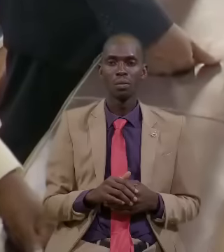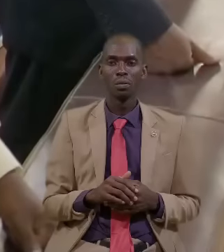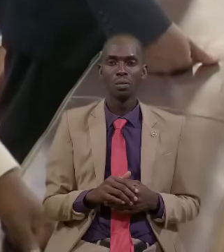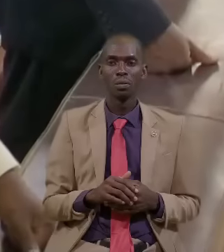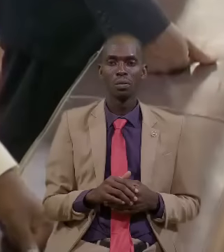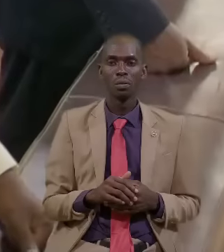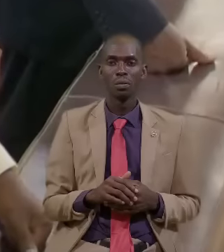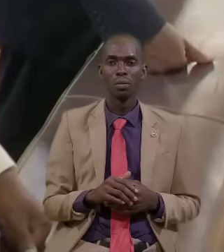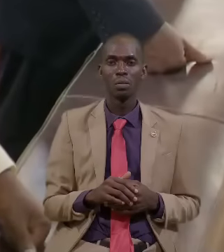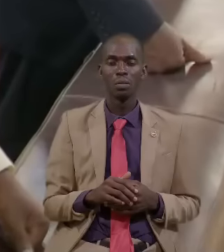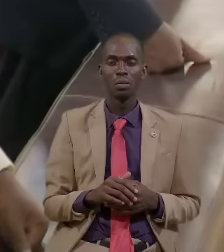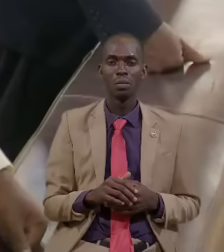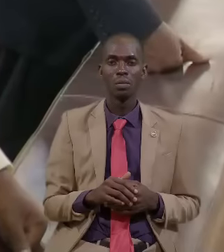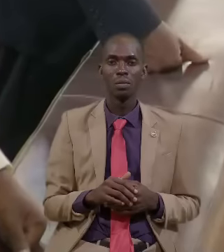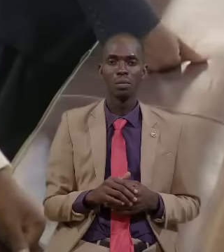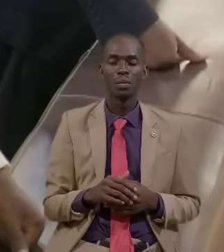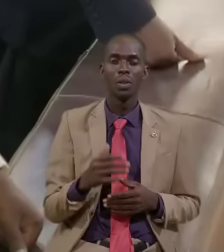And spiritually,